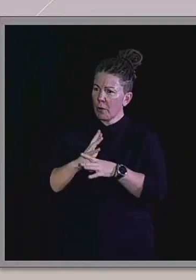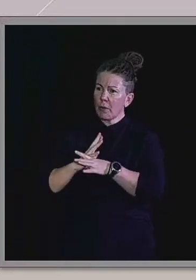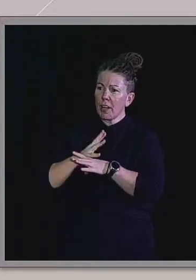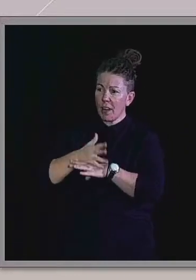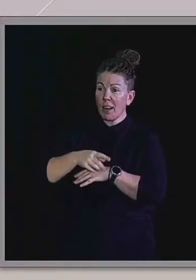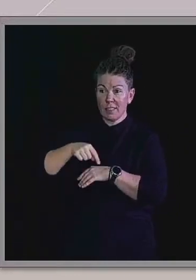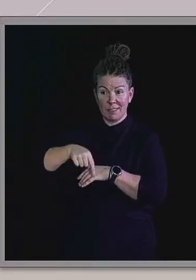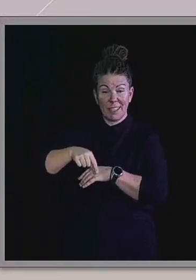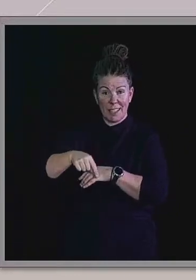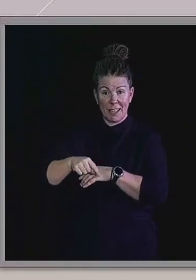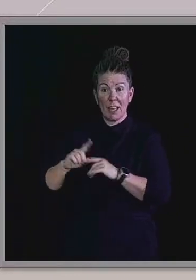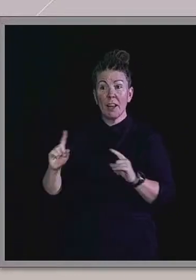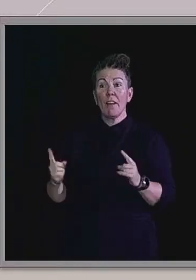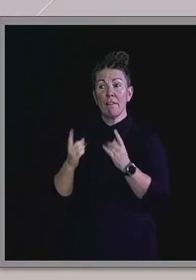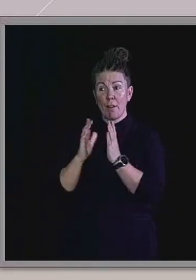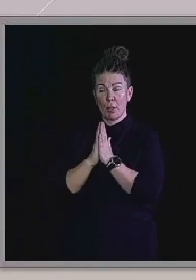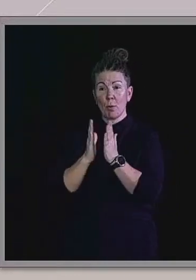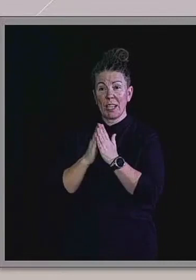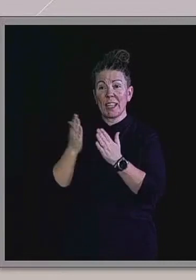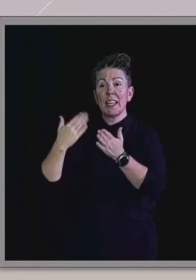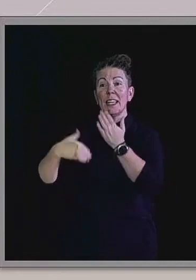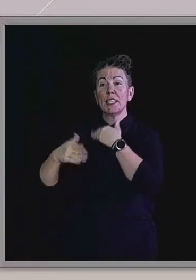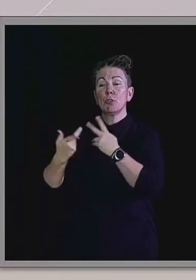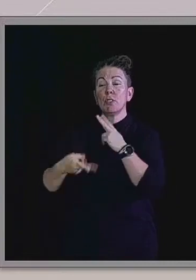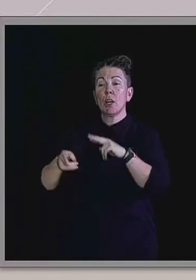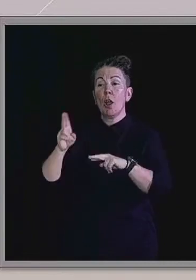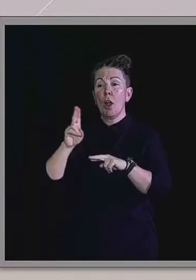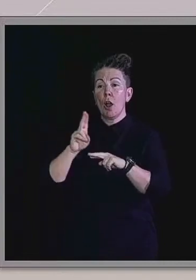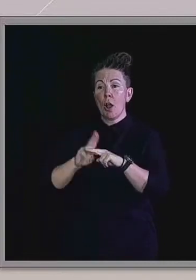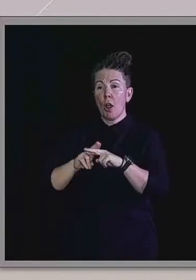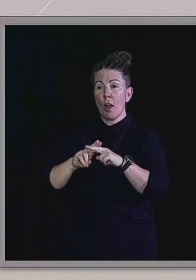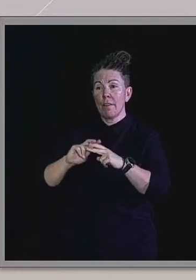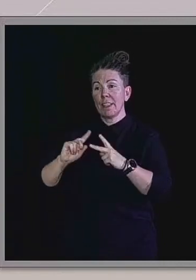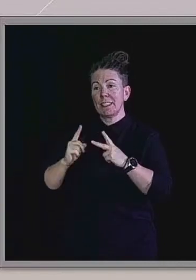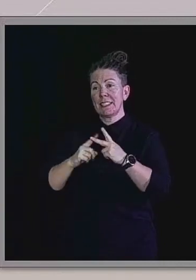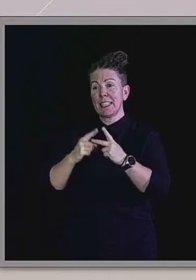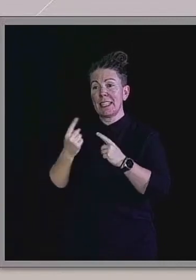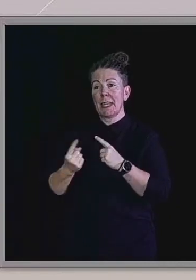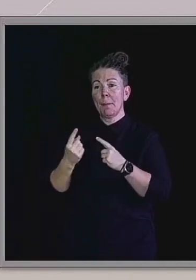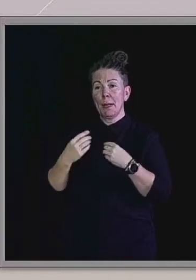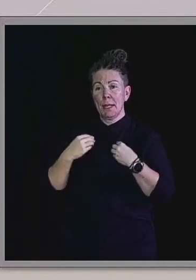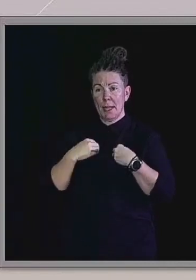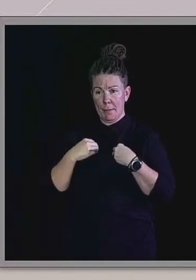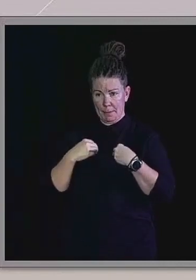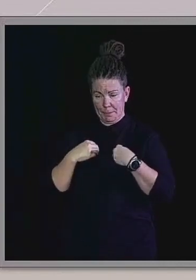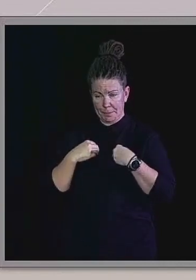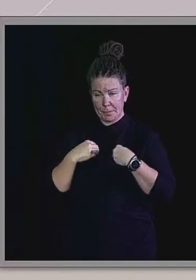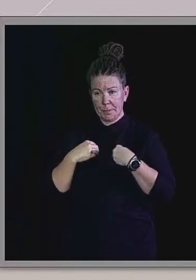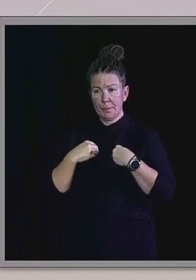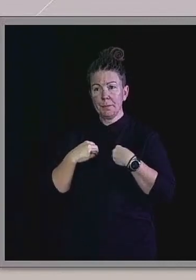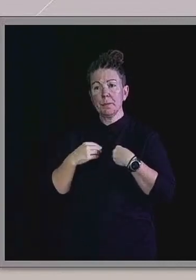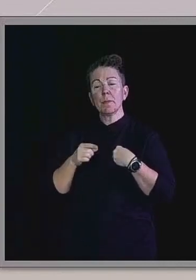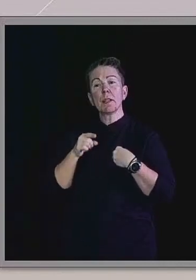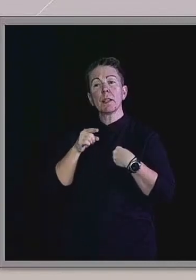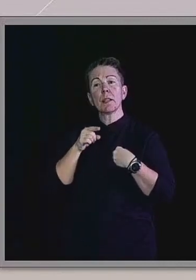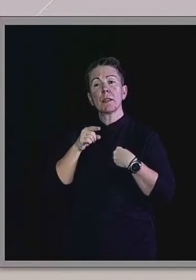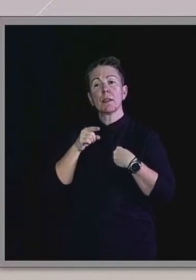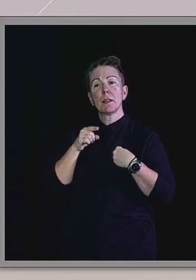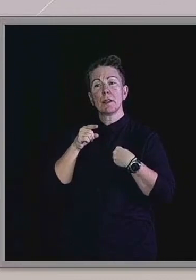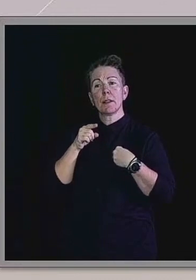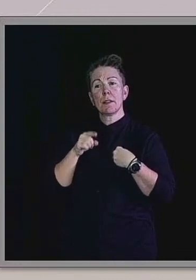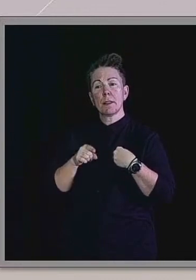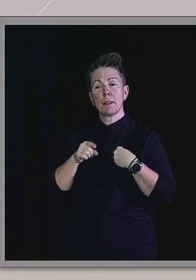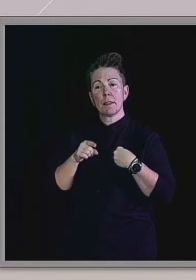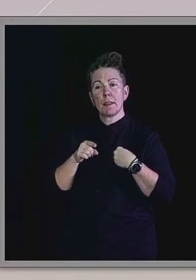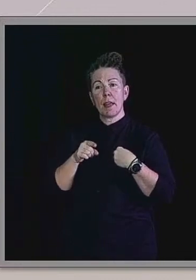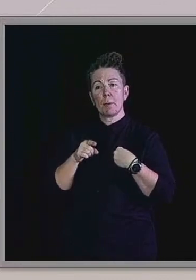of my first books, a history of the Second Independent Company, which was mainly raised in WA during World